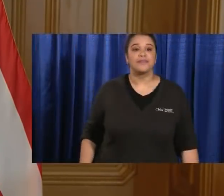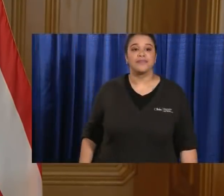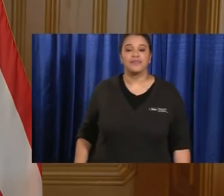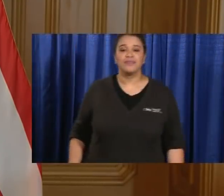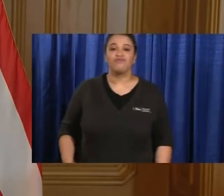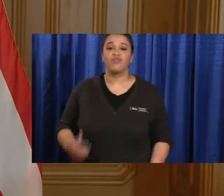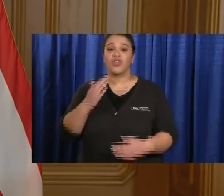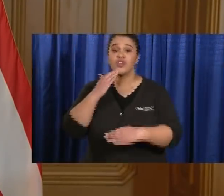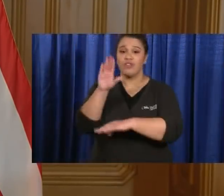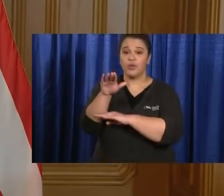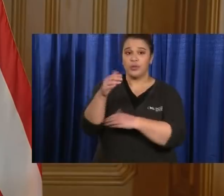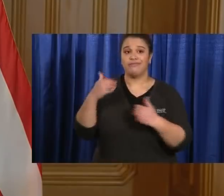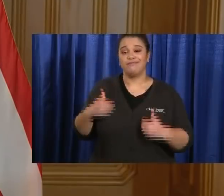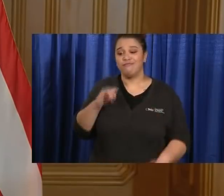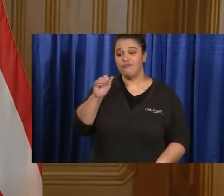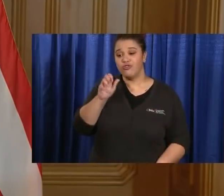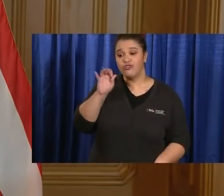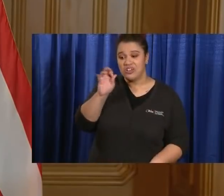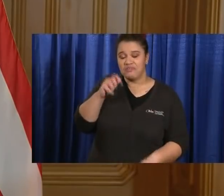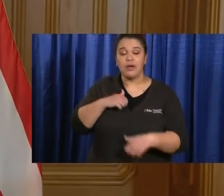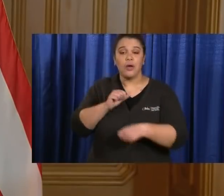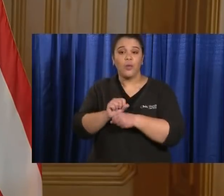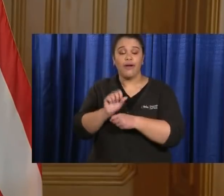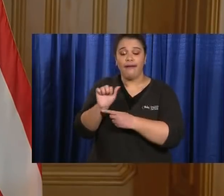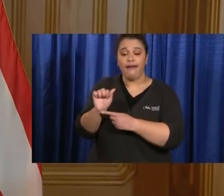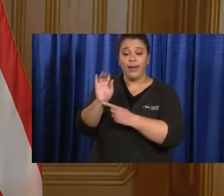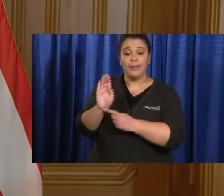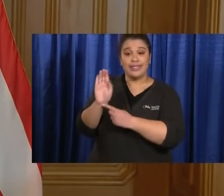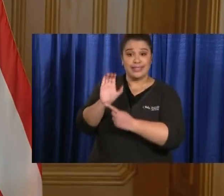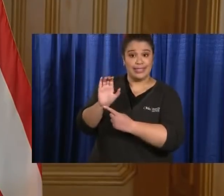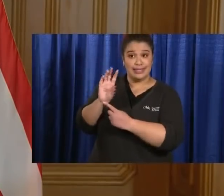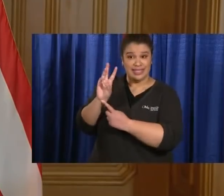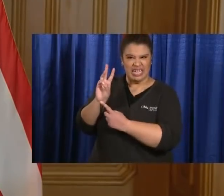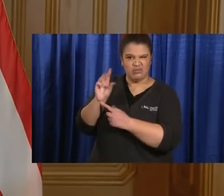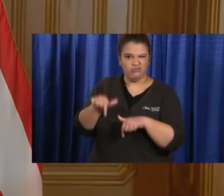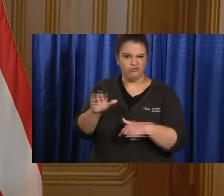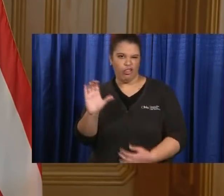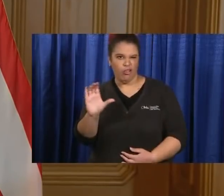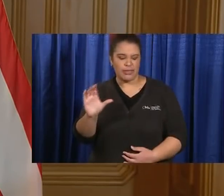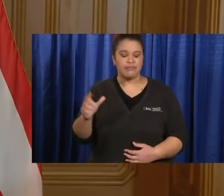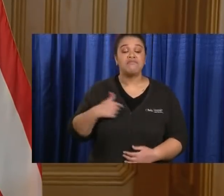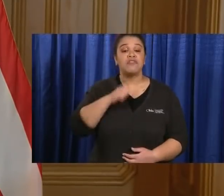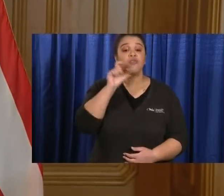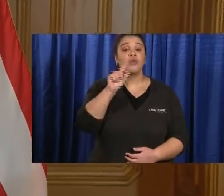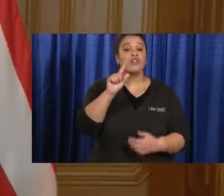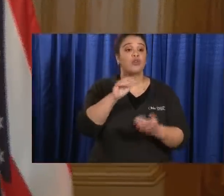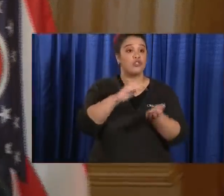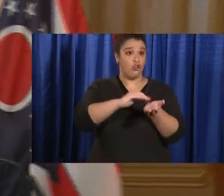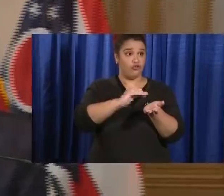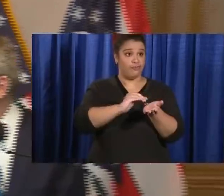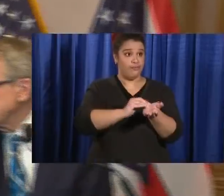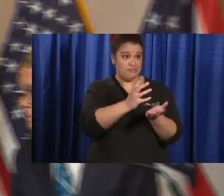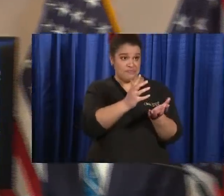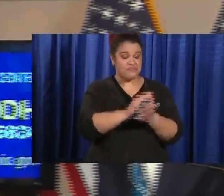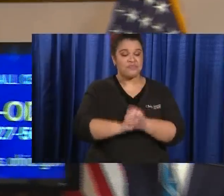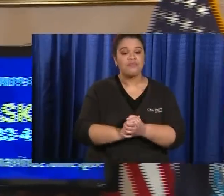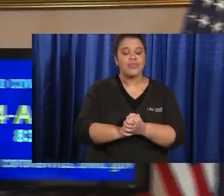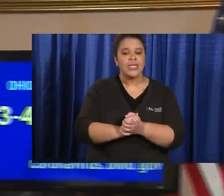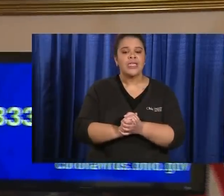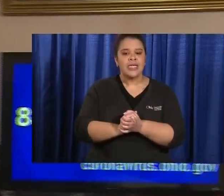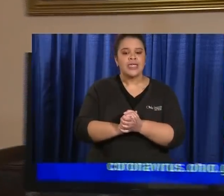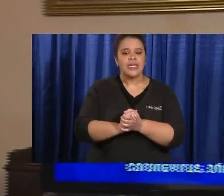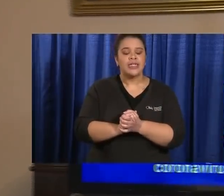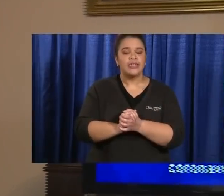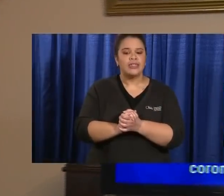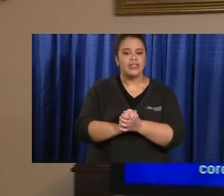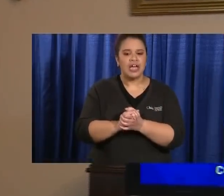Good afternoon, Governor. Jeff Reddick from ABC 6 News here in Columbus. Question for Dr. Acton. We've had,